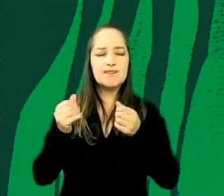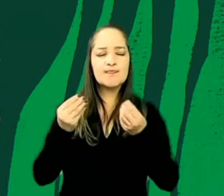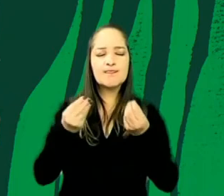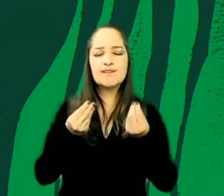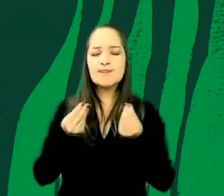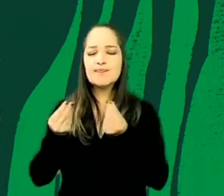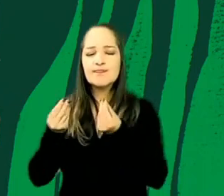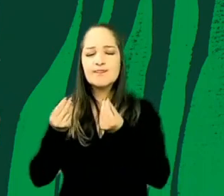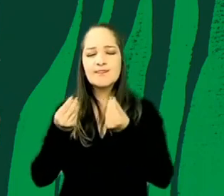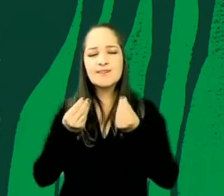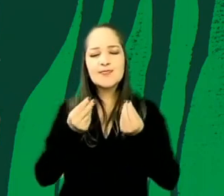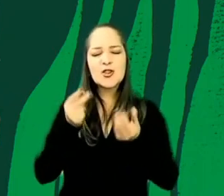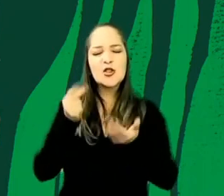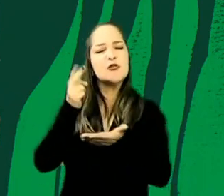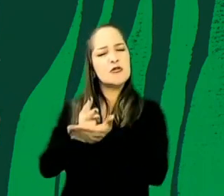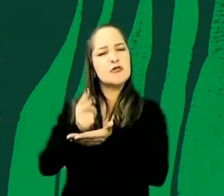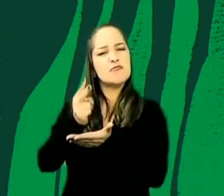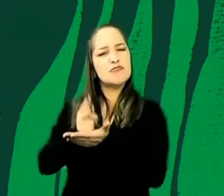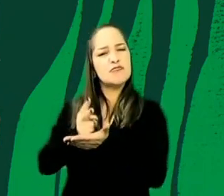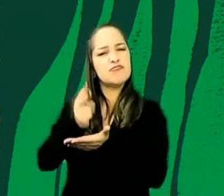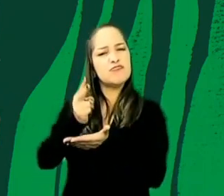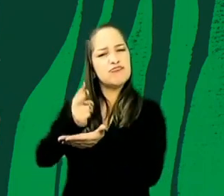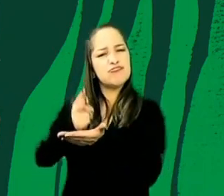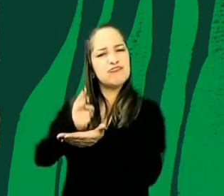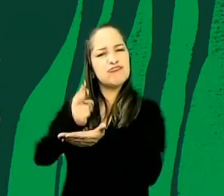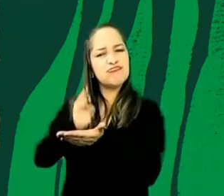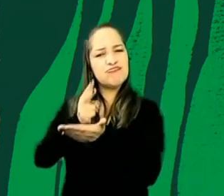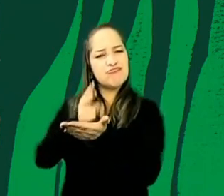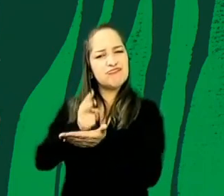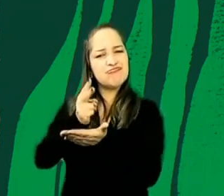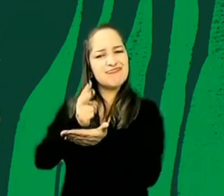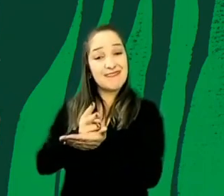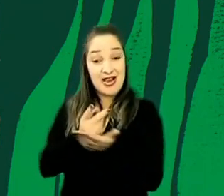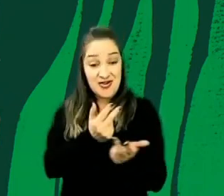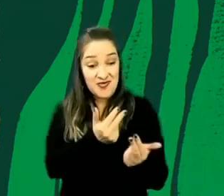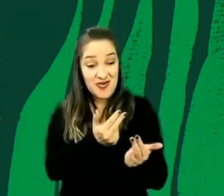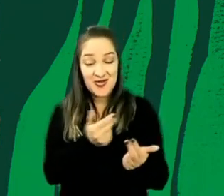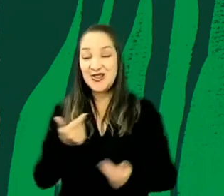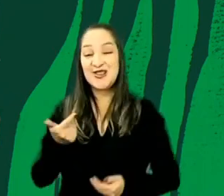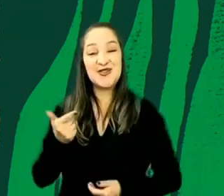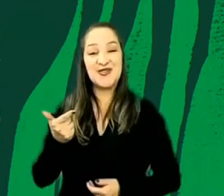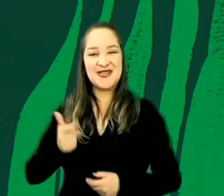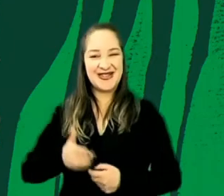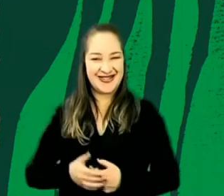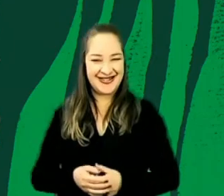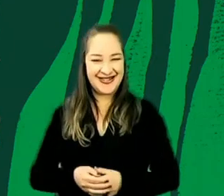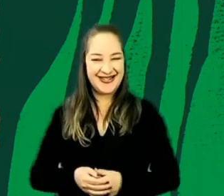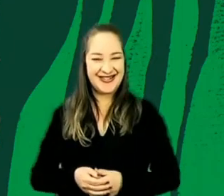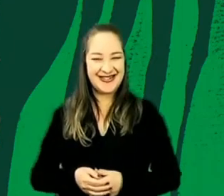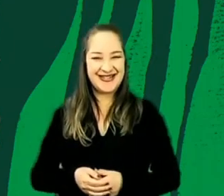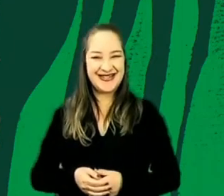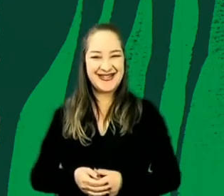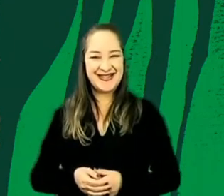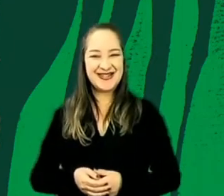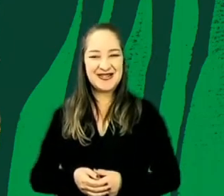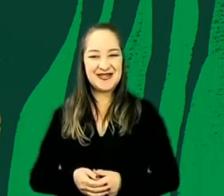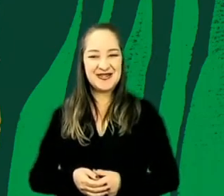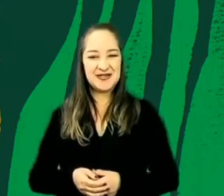as that has persisted that long as this